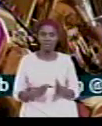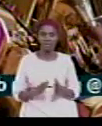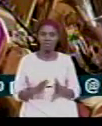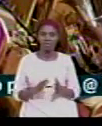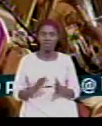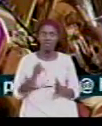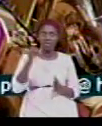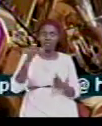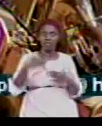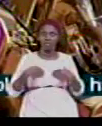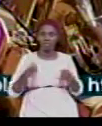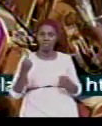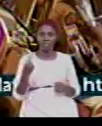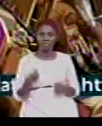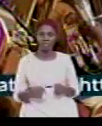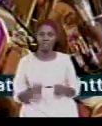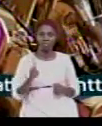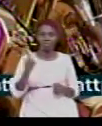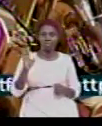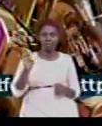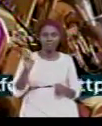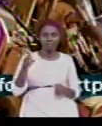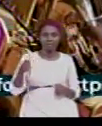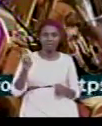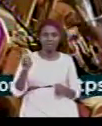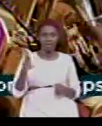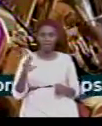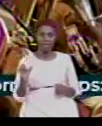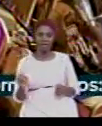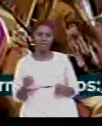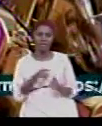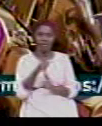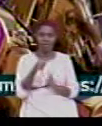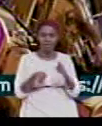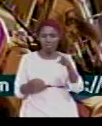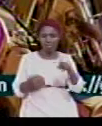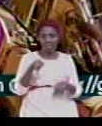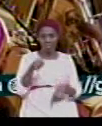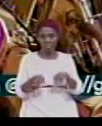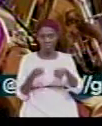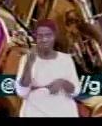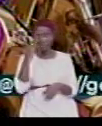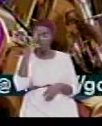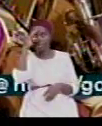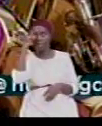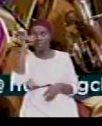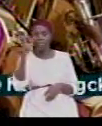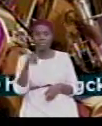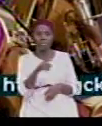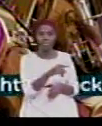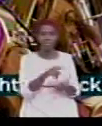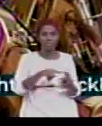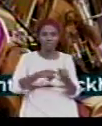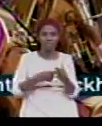he healed the lepers. When the cripples saw him, oh, they started walking.